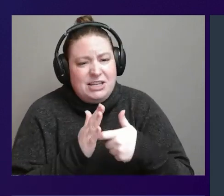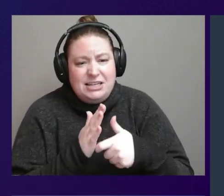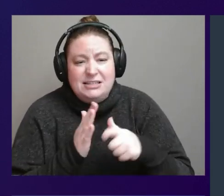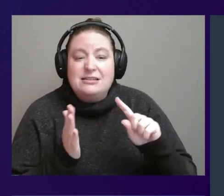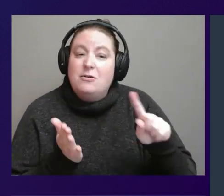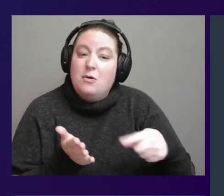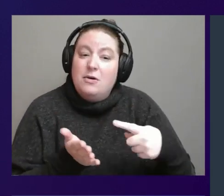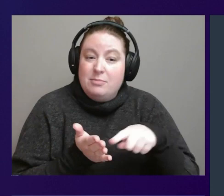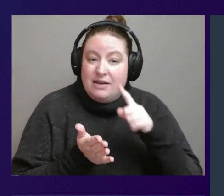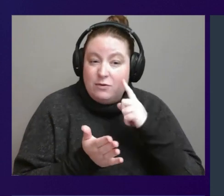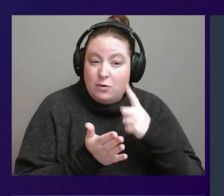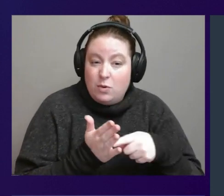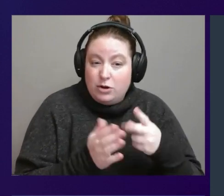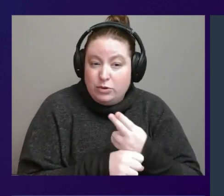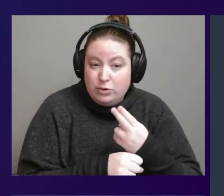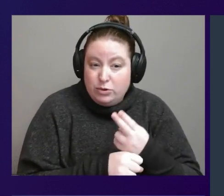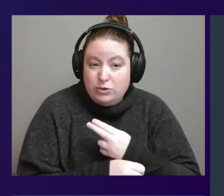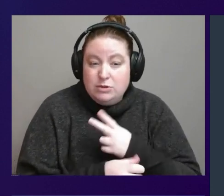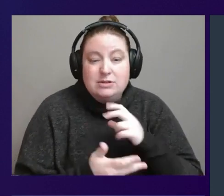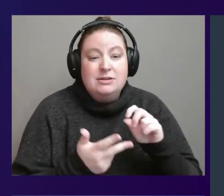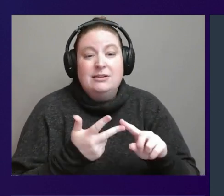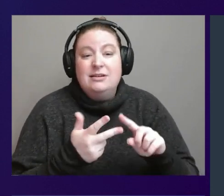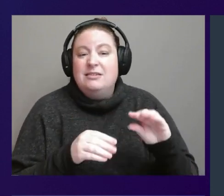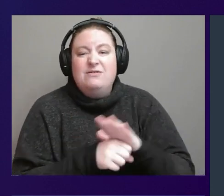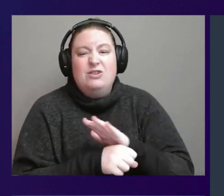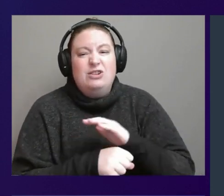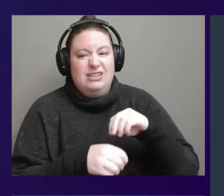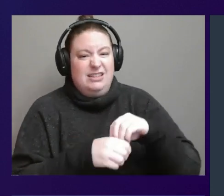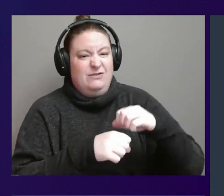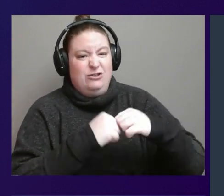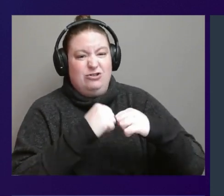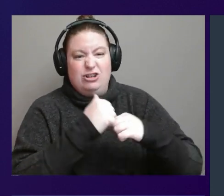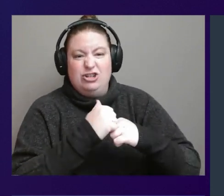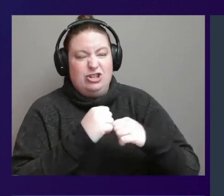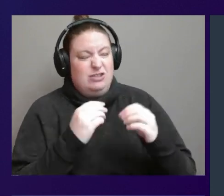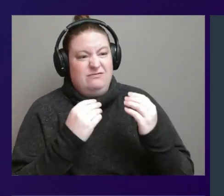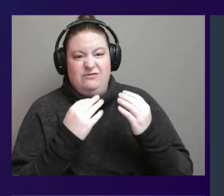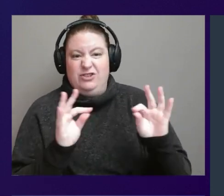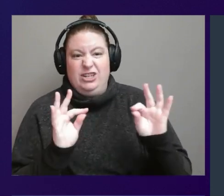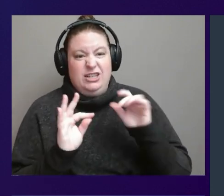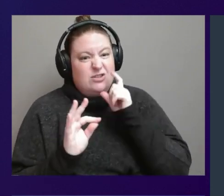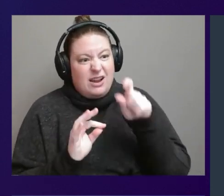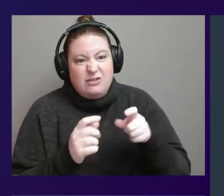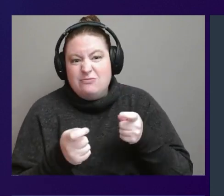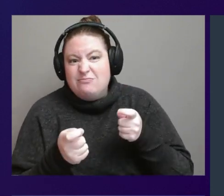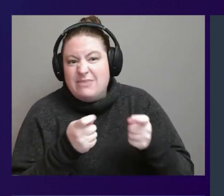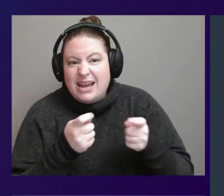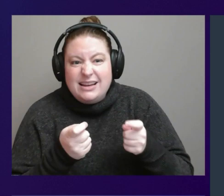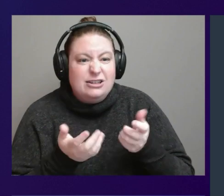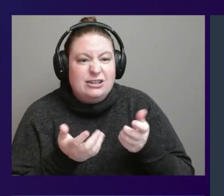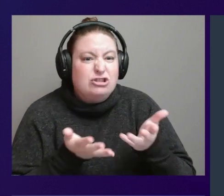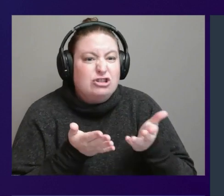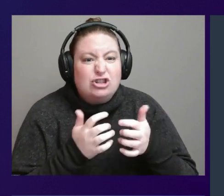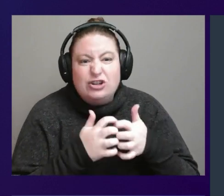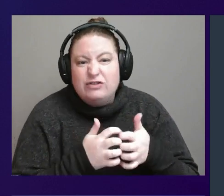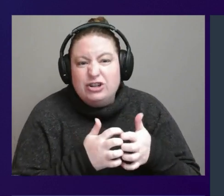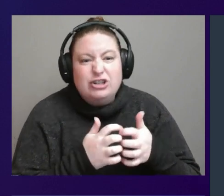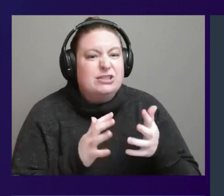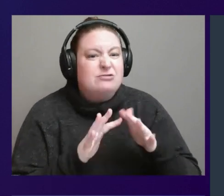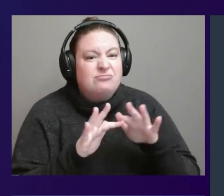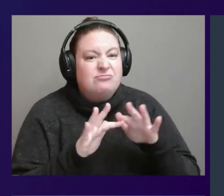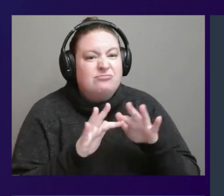use, and it is completely infrastructure free. No need to manage servers or configure servers or stand up servers. You don't need to provision